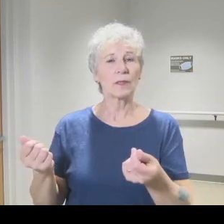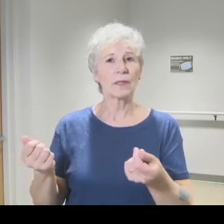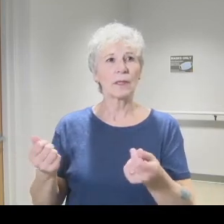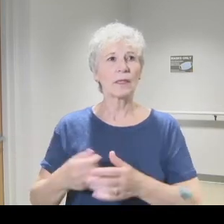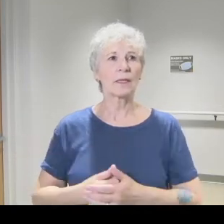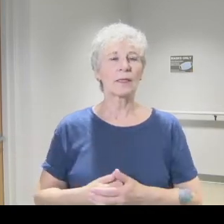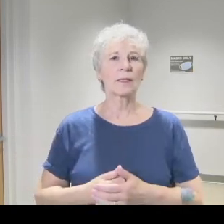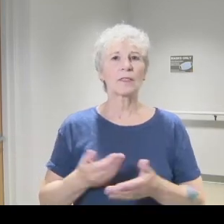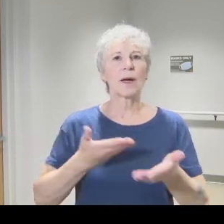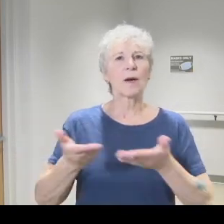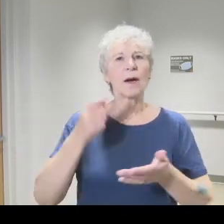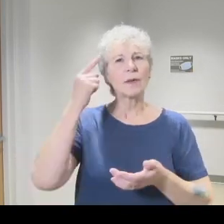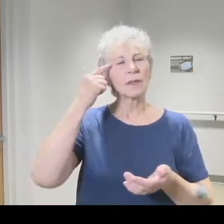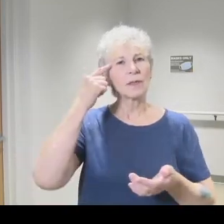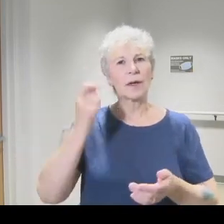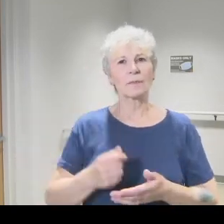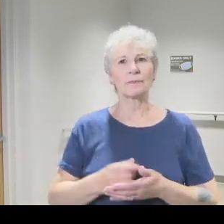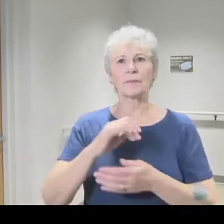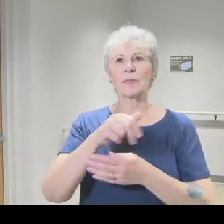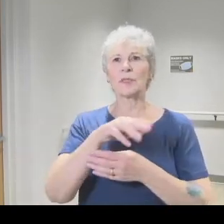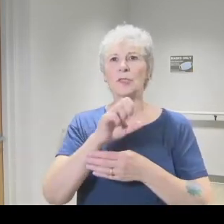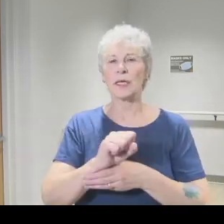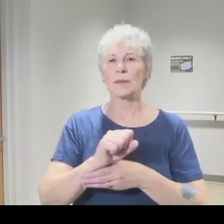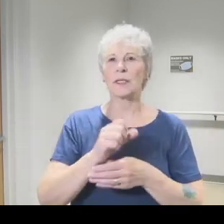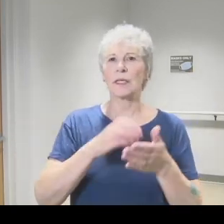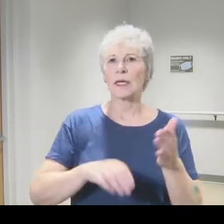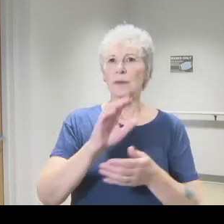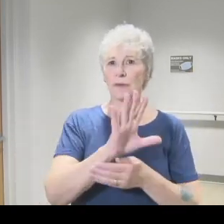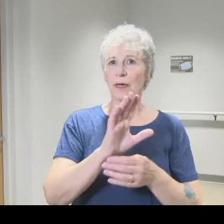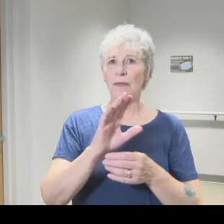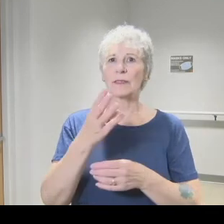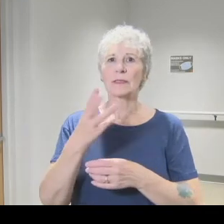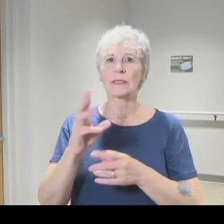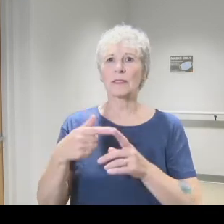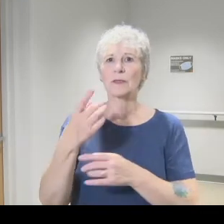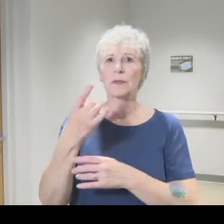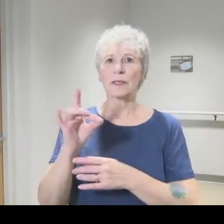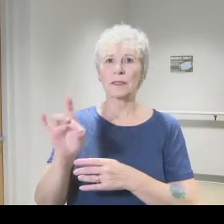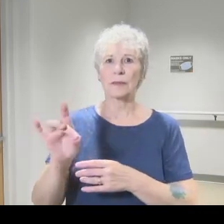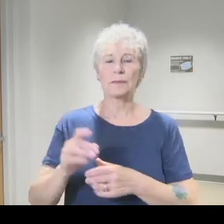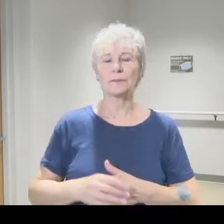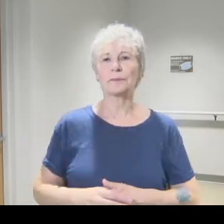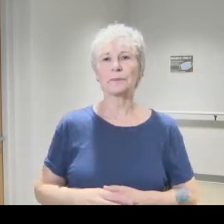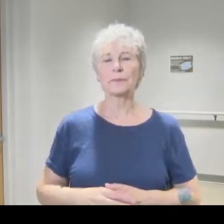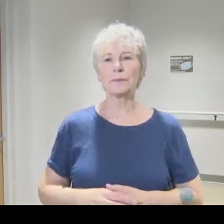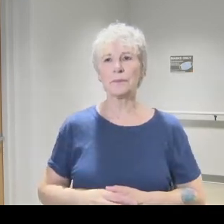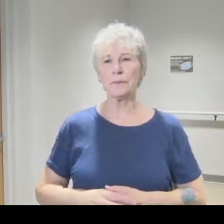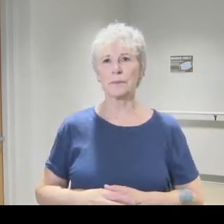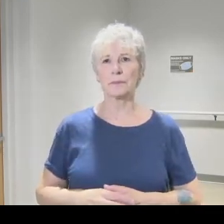thought. And it comes in James chapter 5, verses 16 through 18, if you want to turn there.